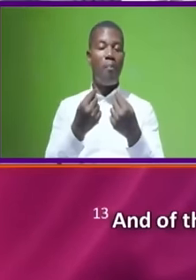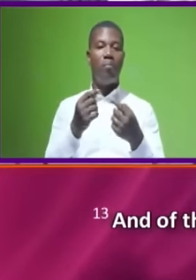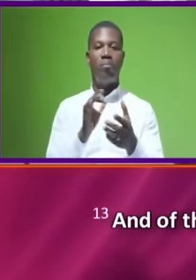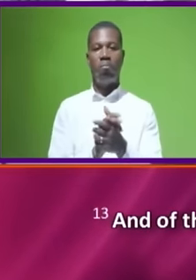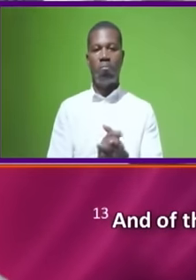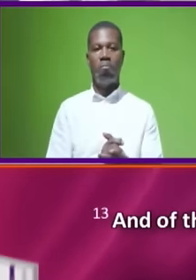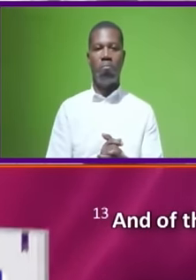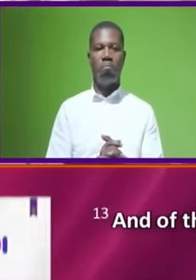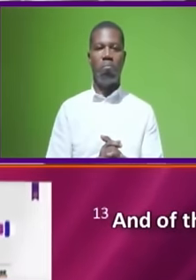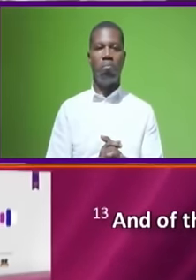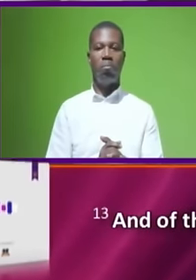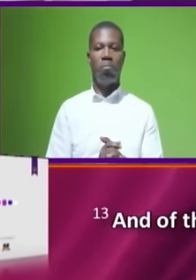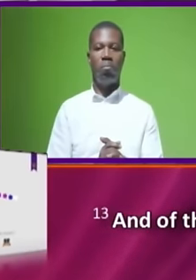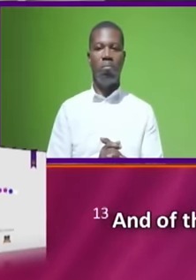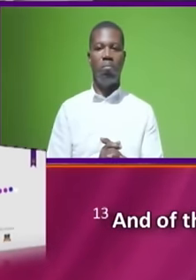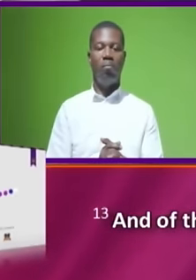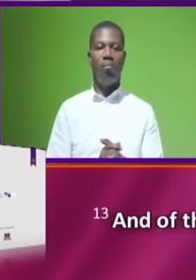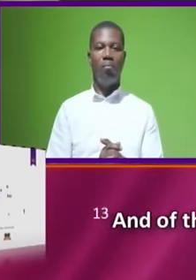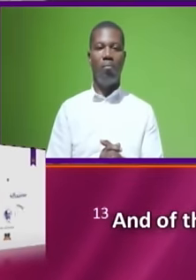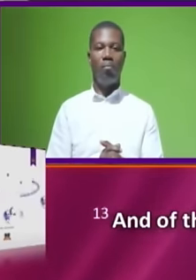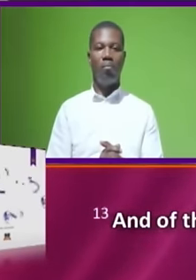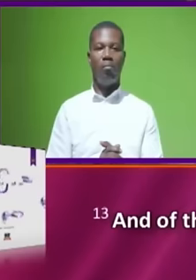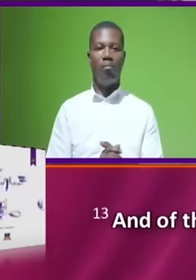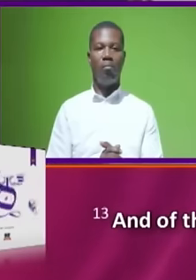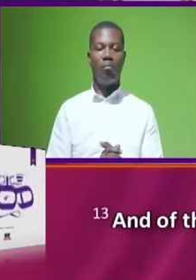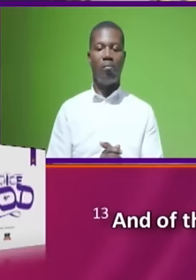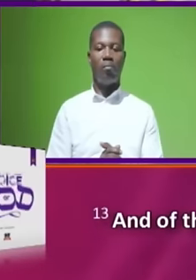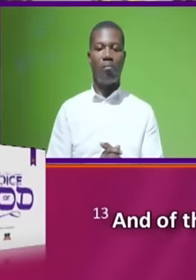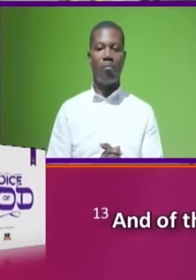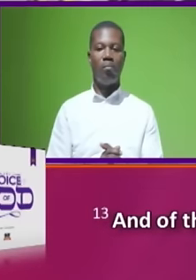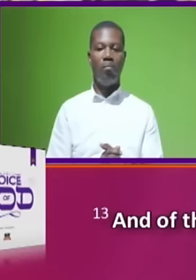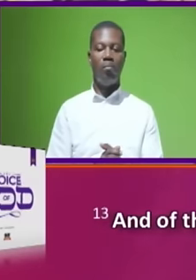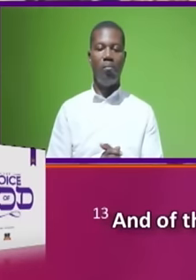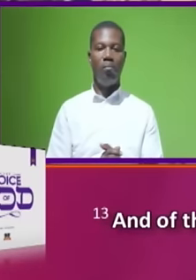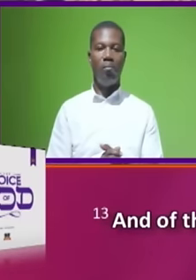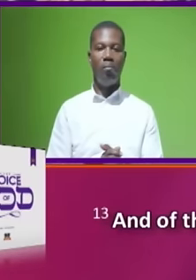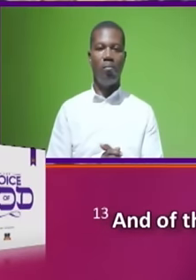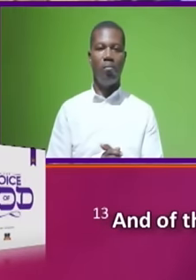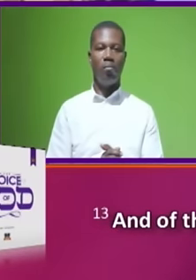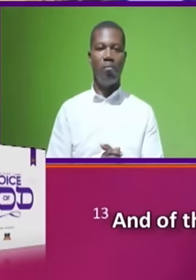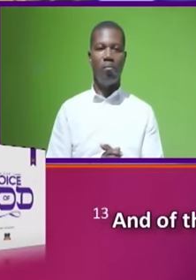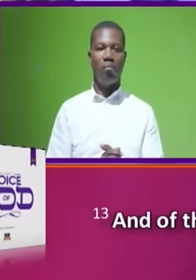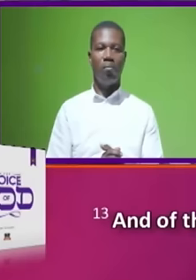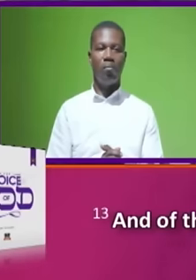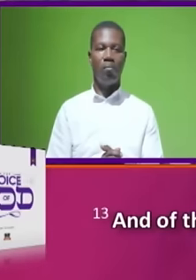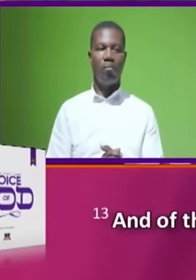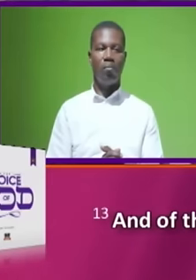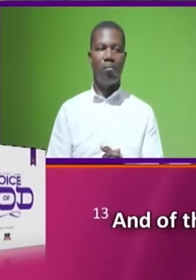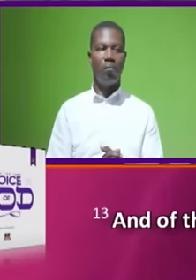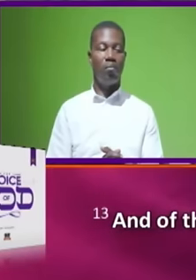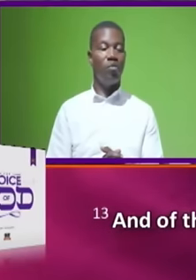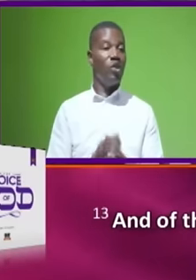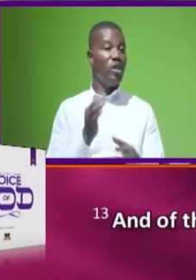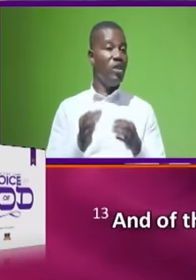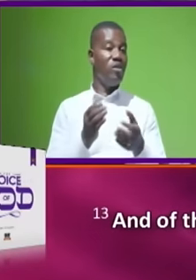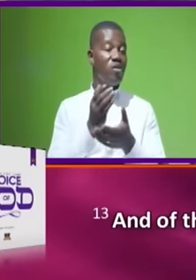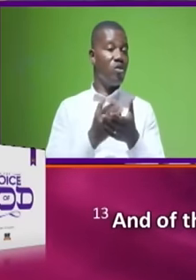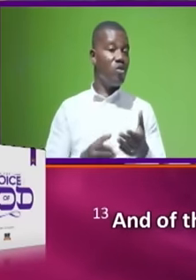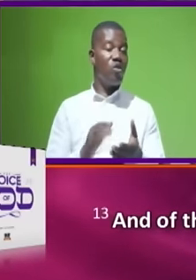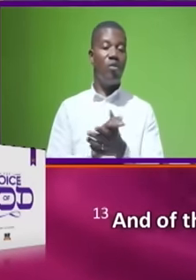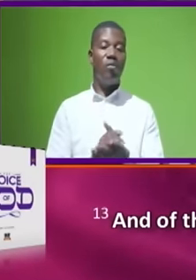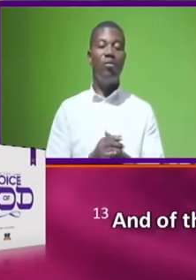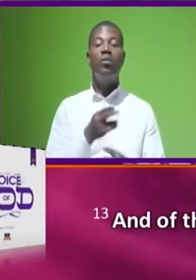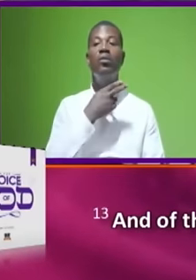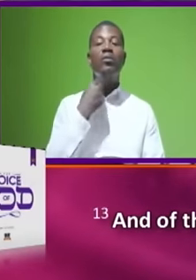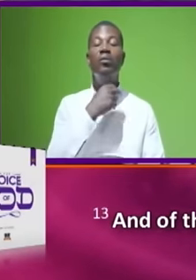So those times there wasn't anyone who could impede them from joining the movement. And this is for me because I